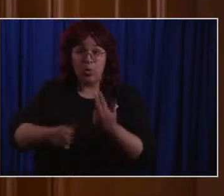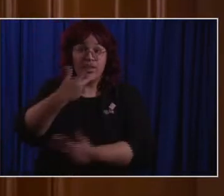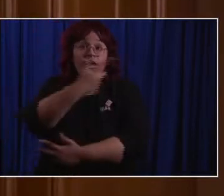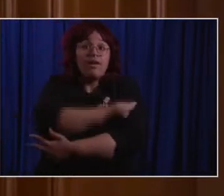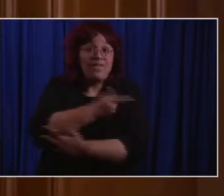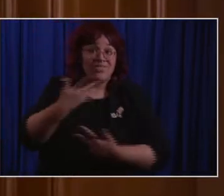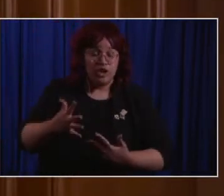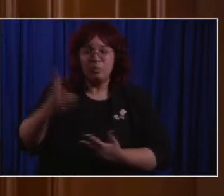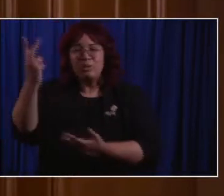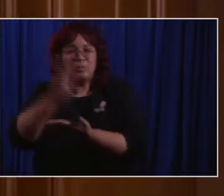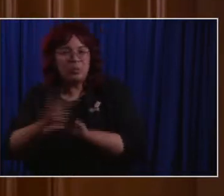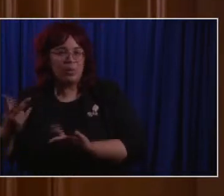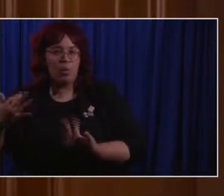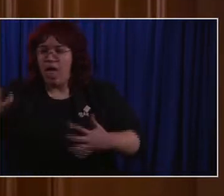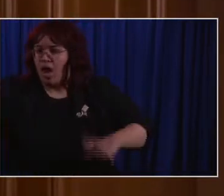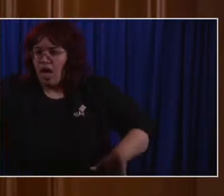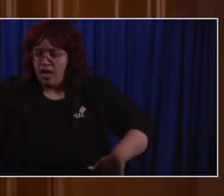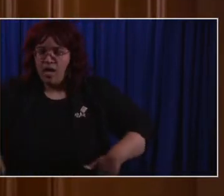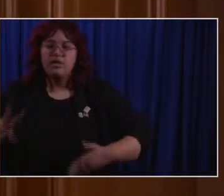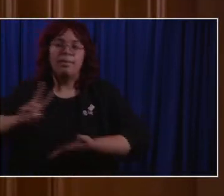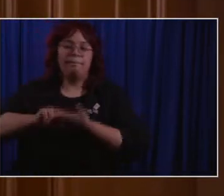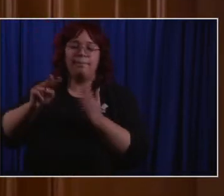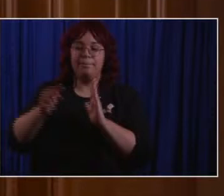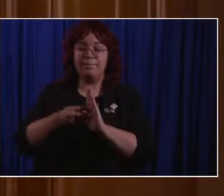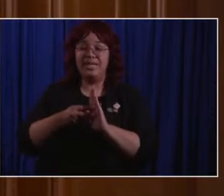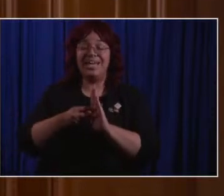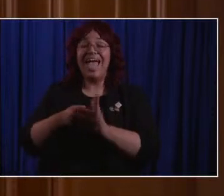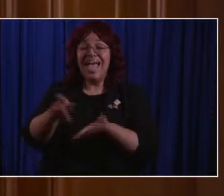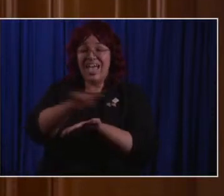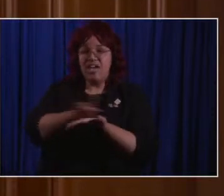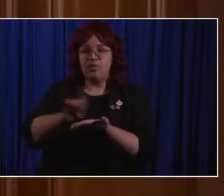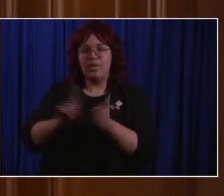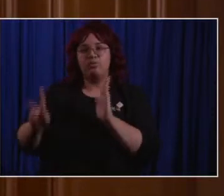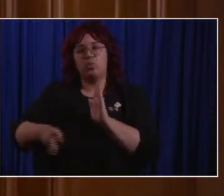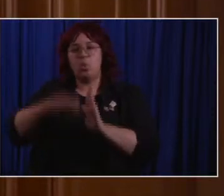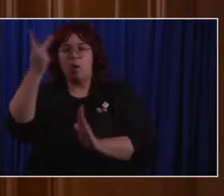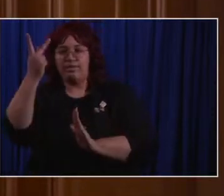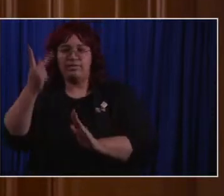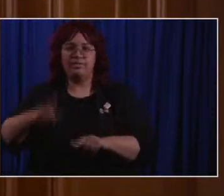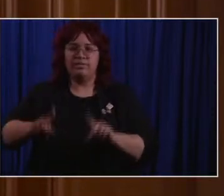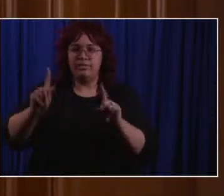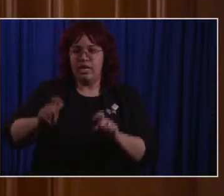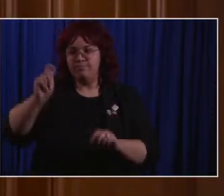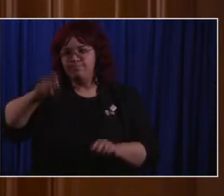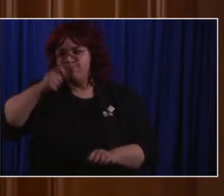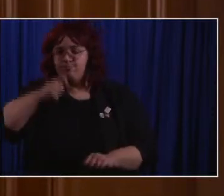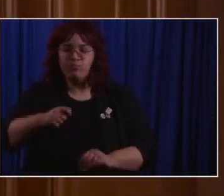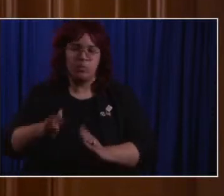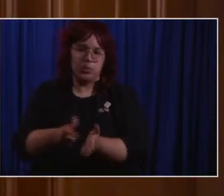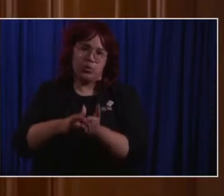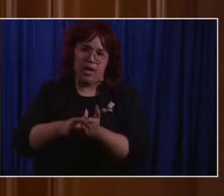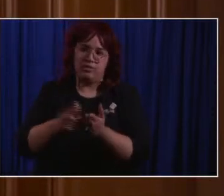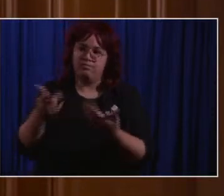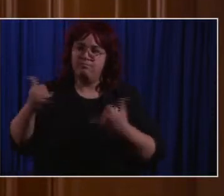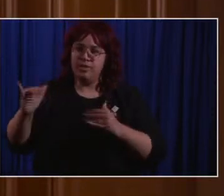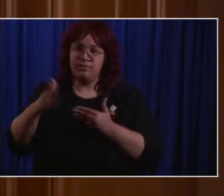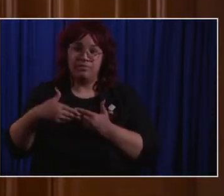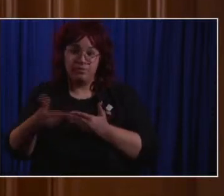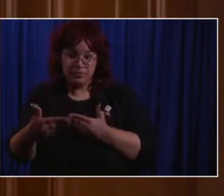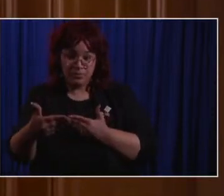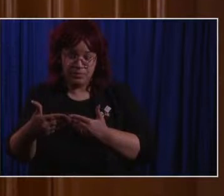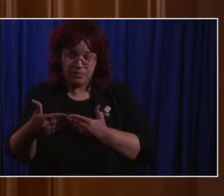As we've talked about before, an individual is considered fully vaccinated 2 weeks after their second dose of Pfizer, 2 weeks after their